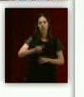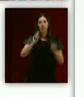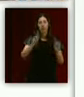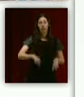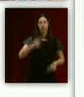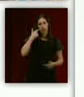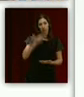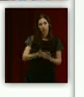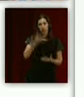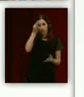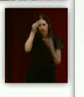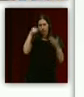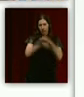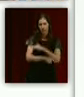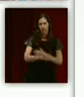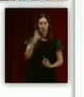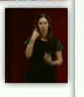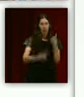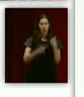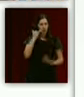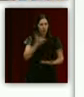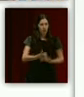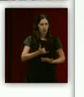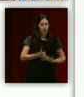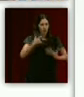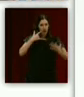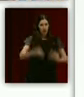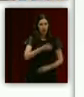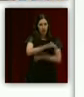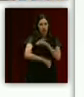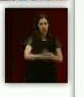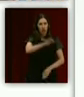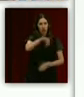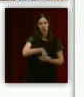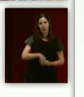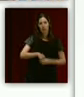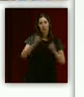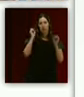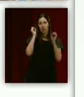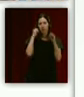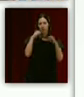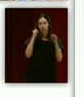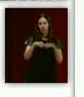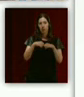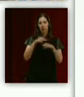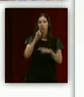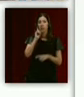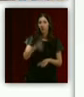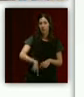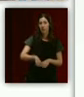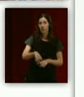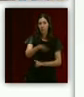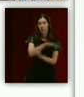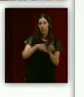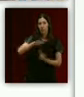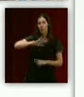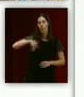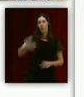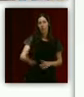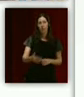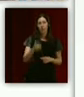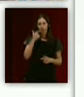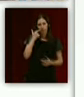who have a certain pathology or problems when walking. These are real examples that have been